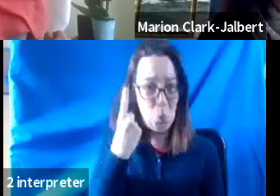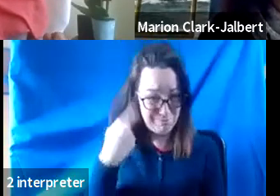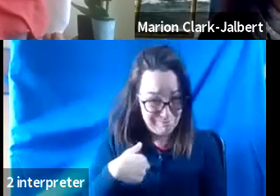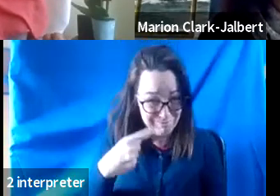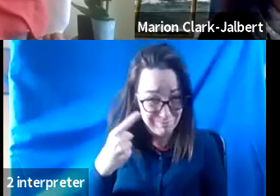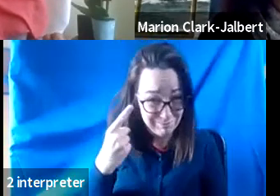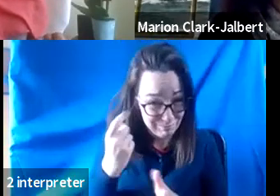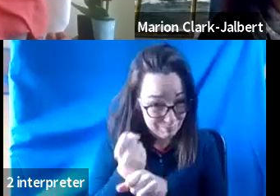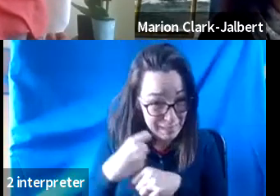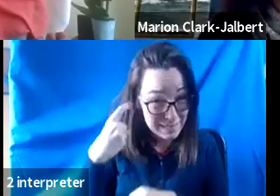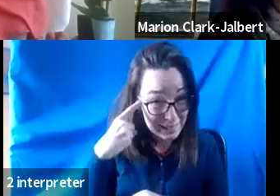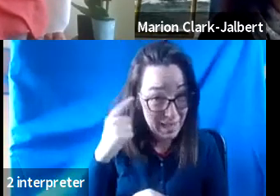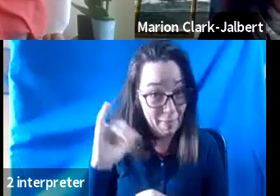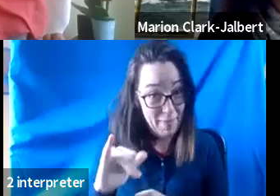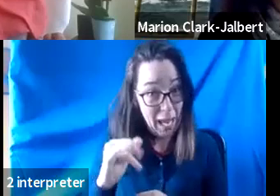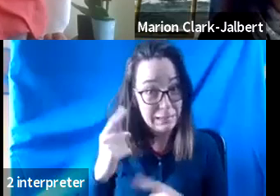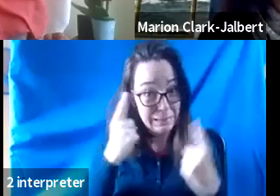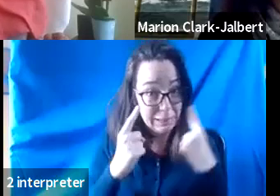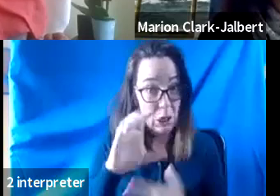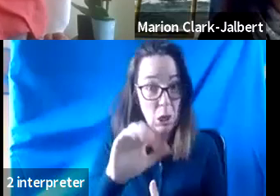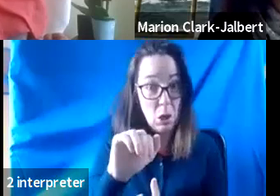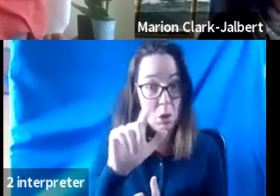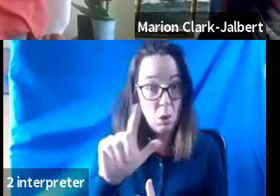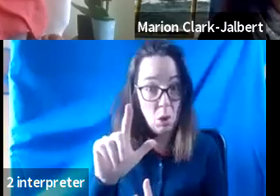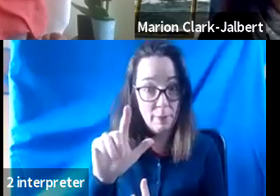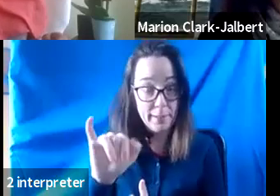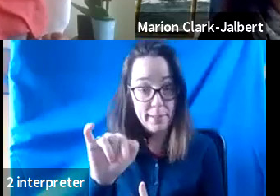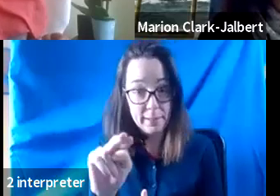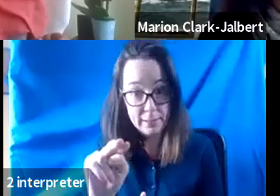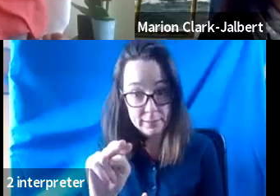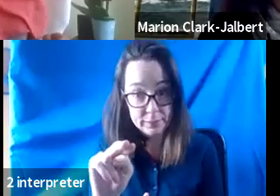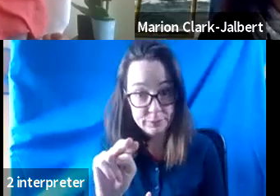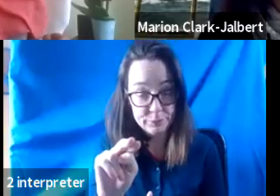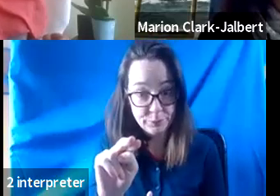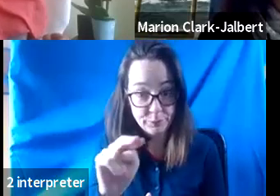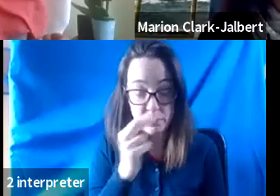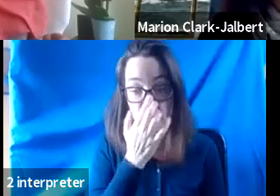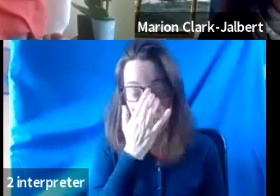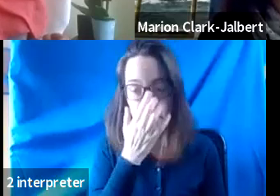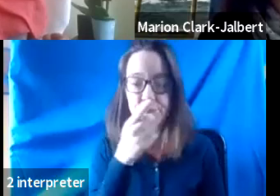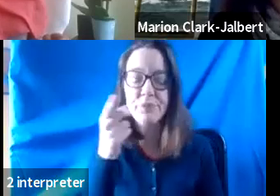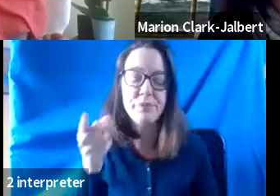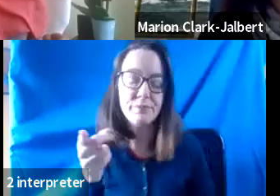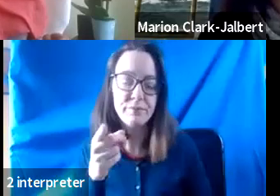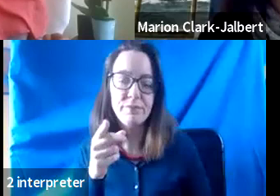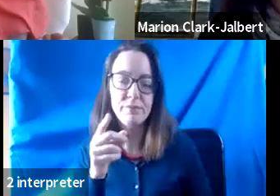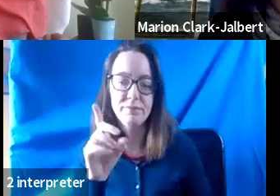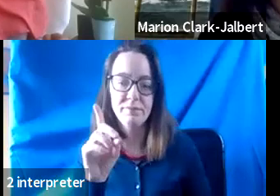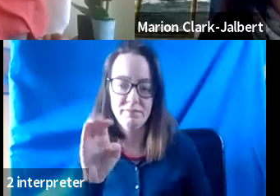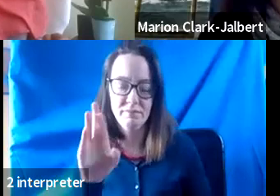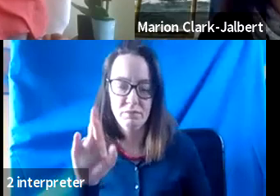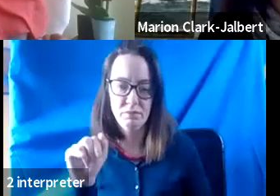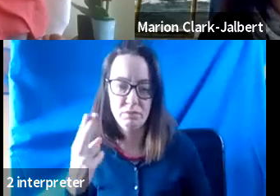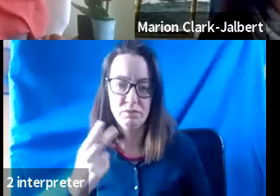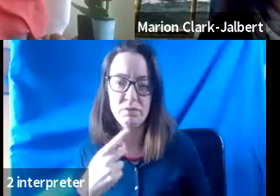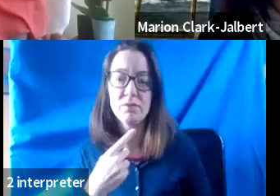Is it a calling in strategy in a group? So when we start getting into calling in, the woman who actually, the person who